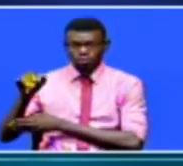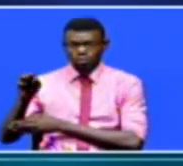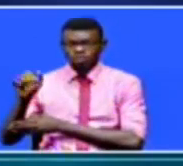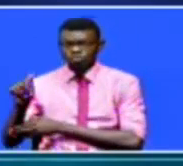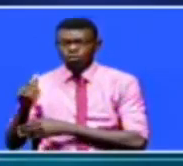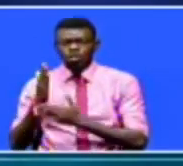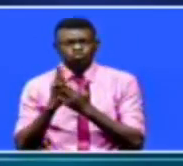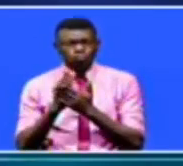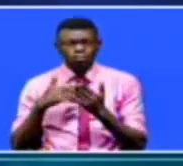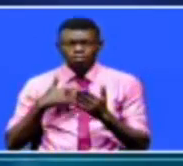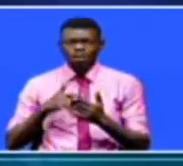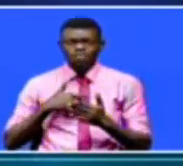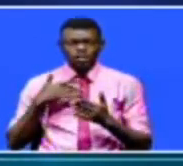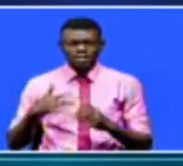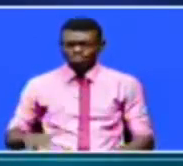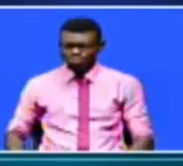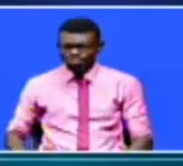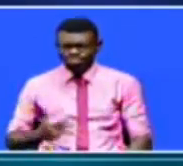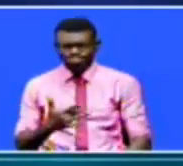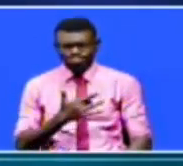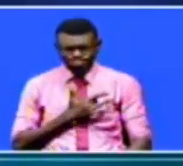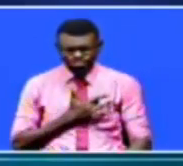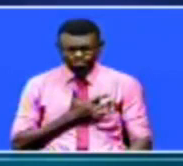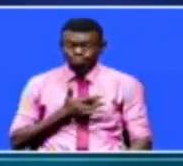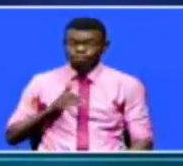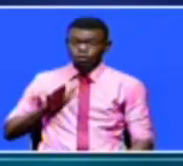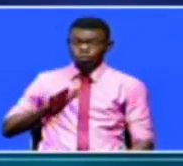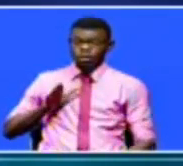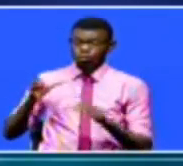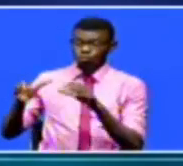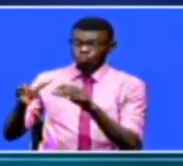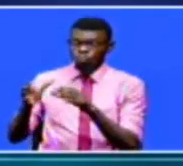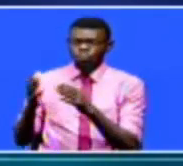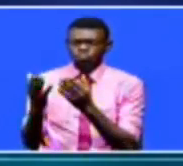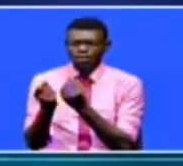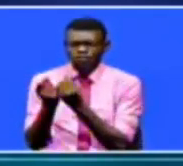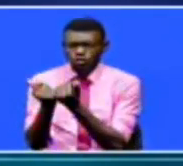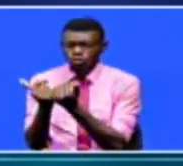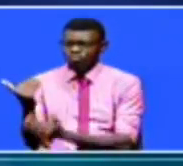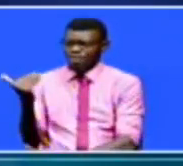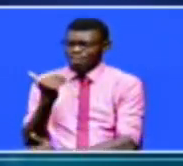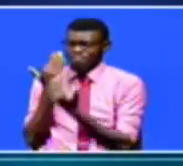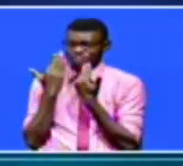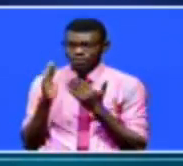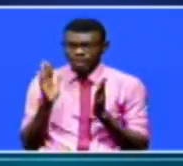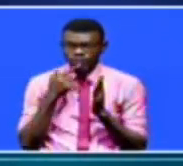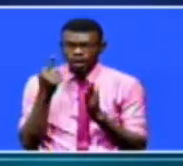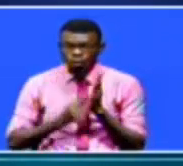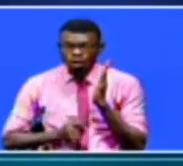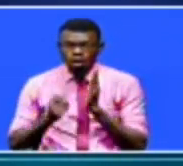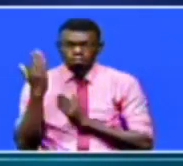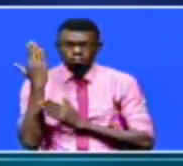I was so moved when a few mothers reached out to me and told me that they had gone